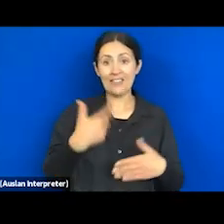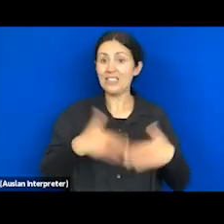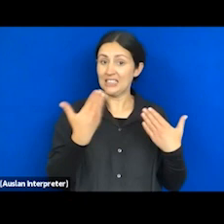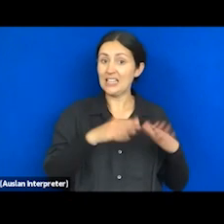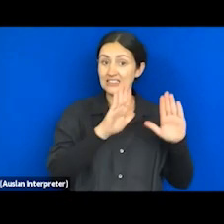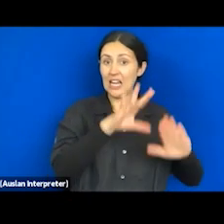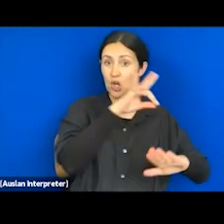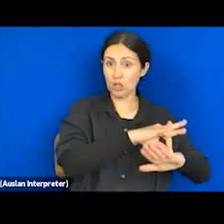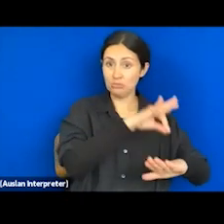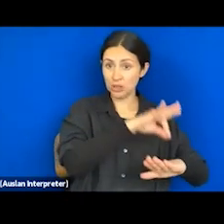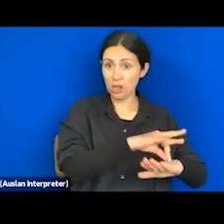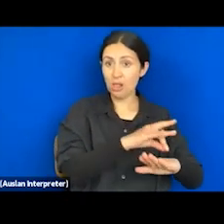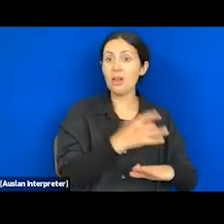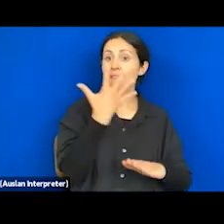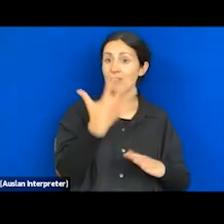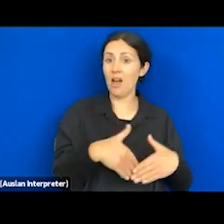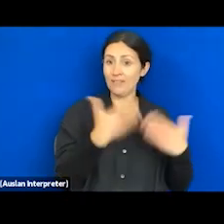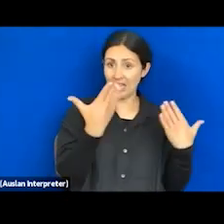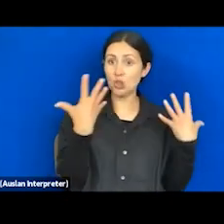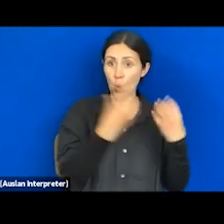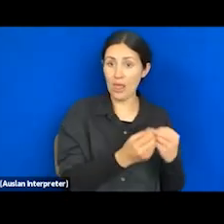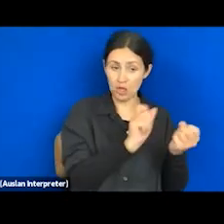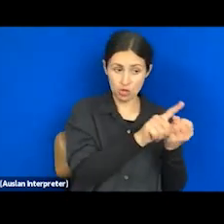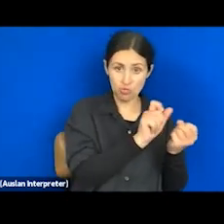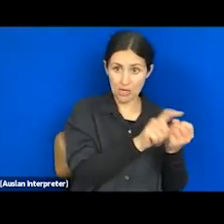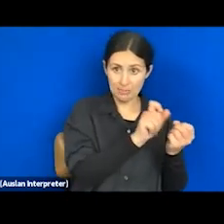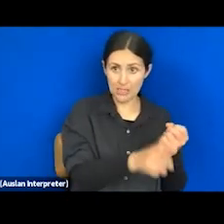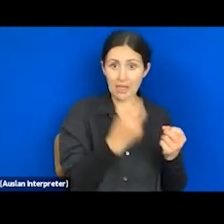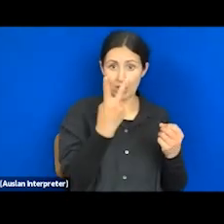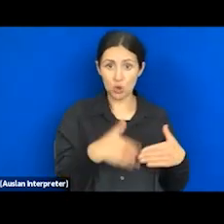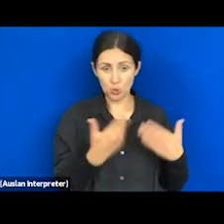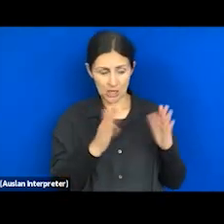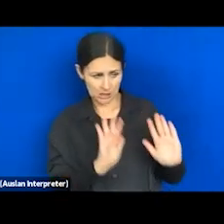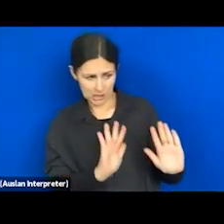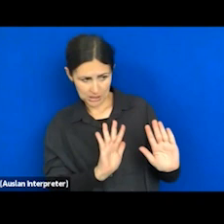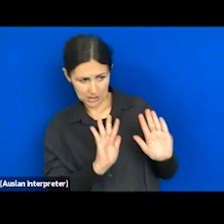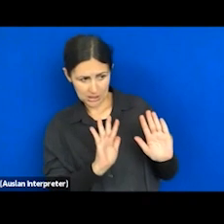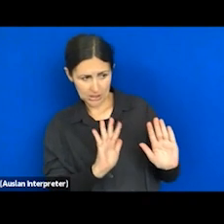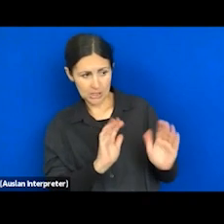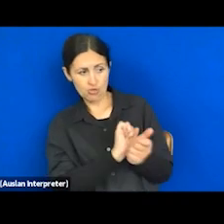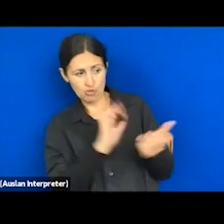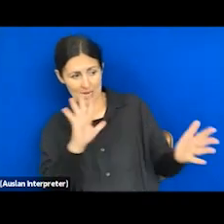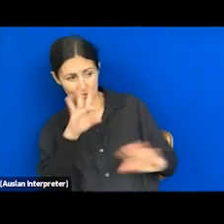a 5-day treatment phase, followed by follow-up once a week for 3 weeks post-discharge.